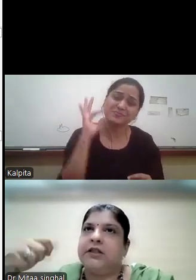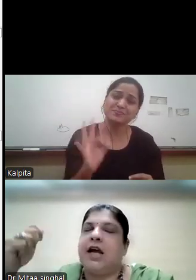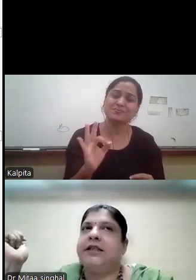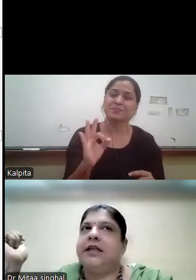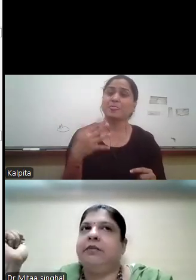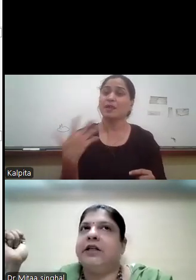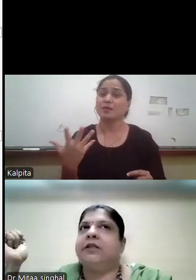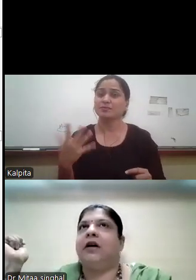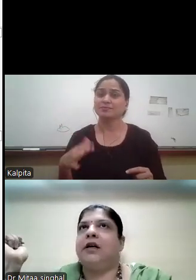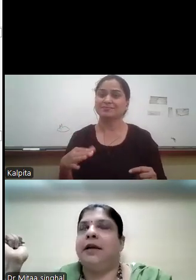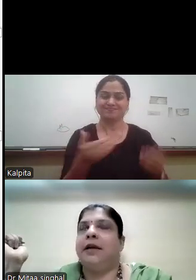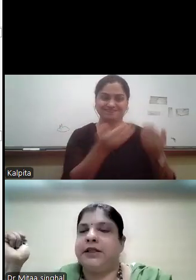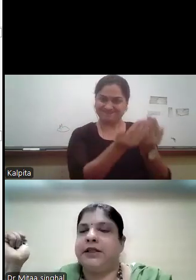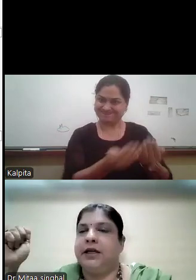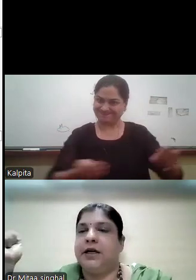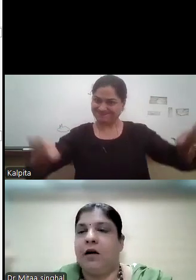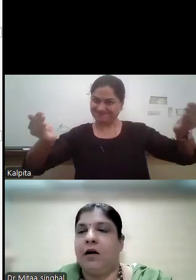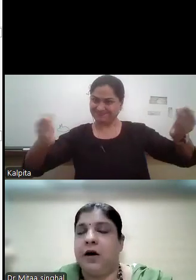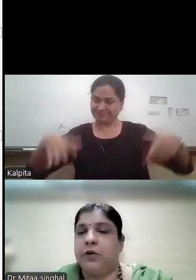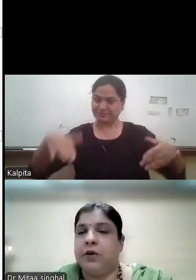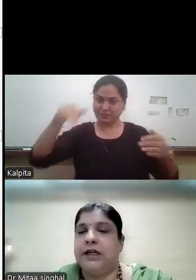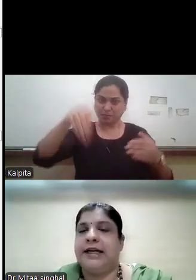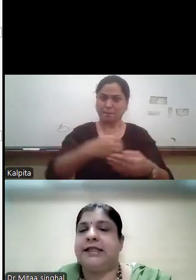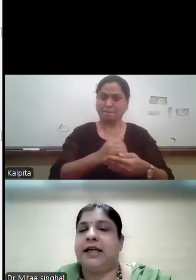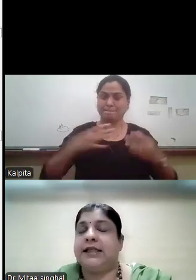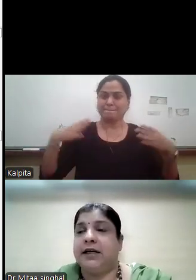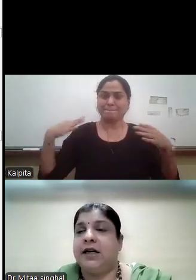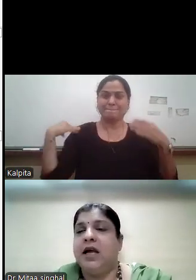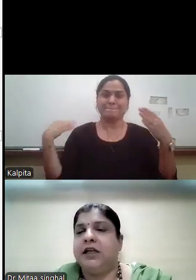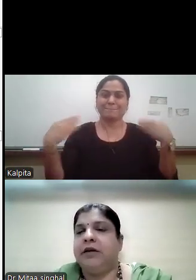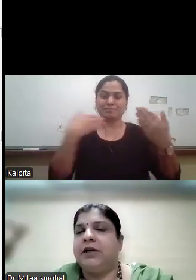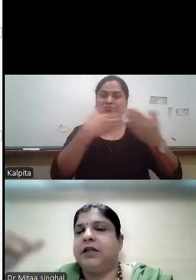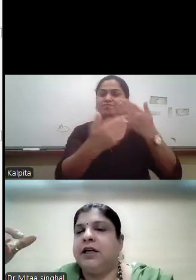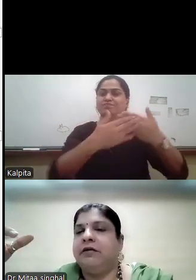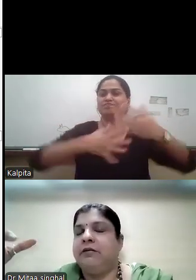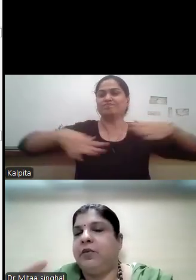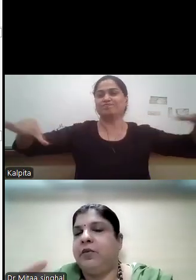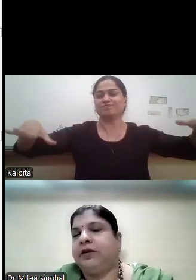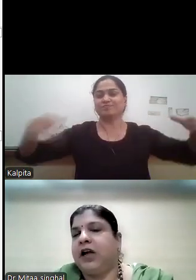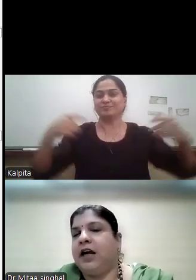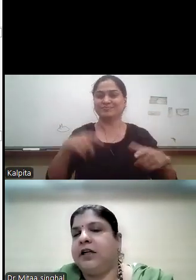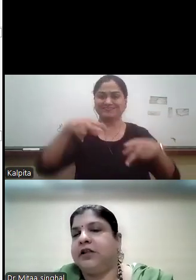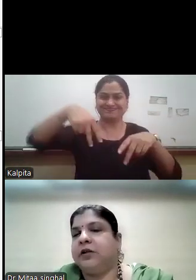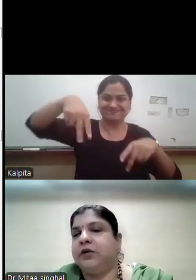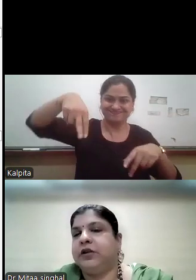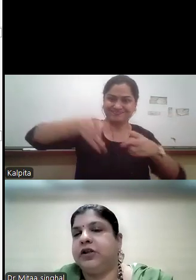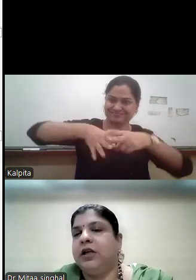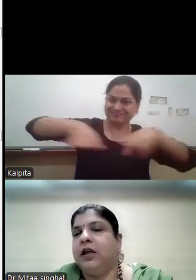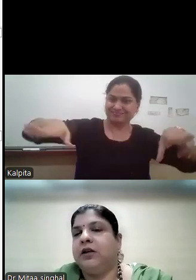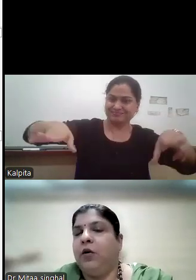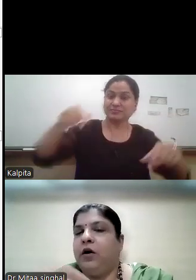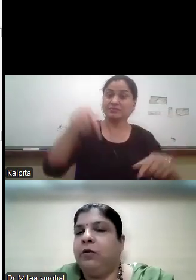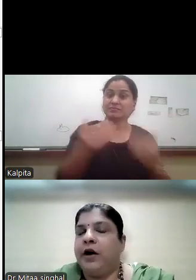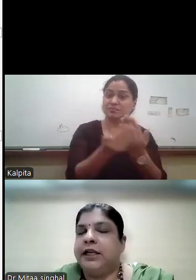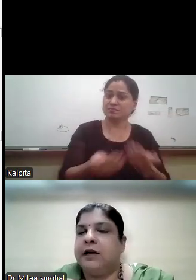child. The child is keeping his trunk hyperextended, arms outward, legs extended. So immediately when we put the child in such a position,